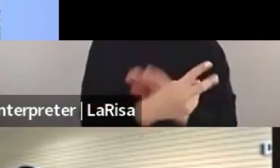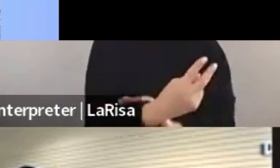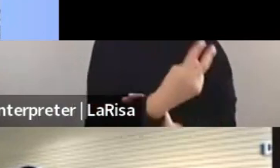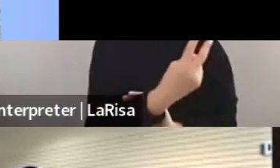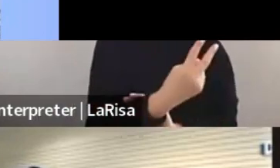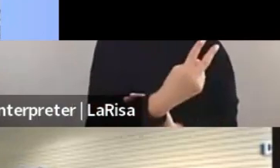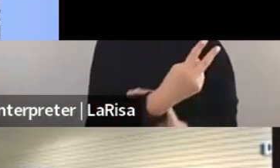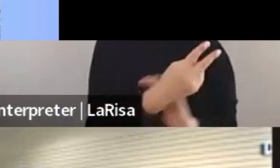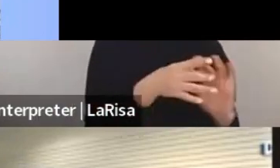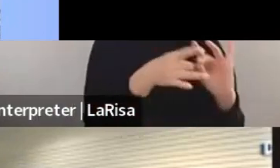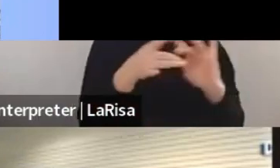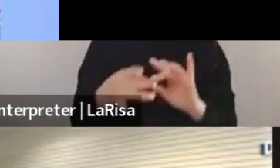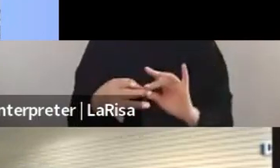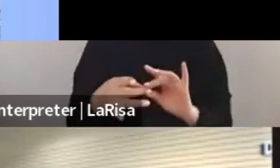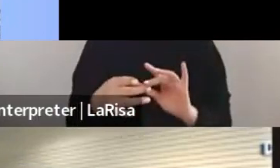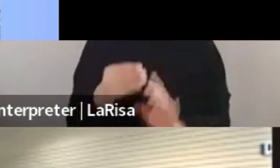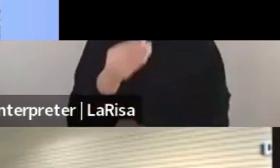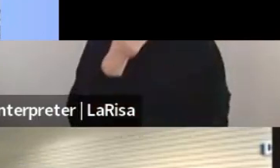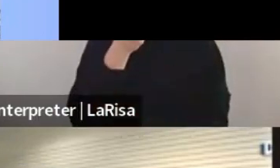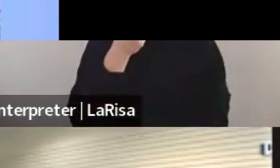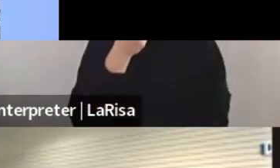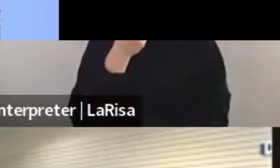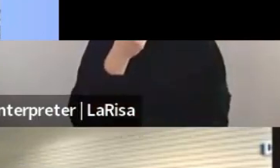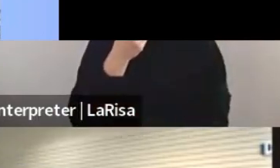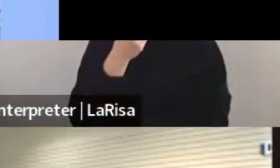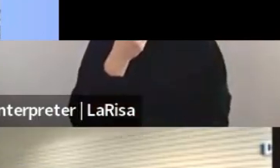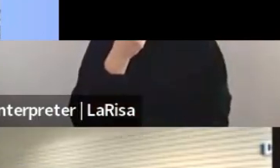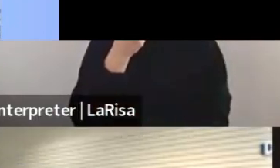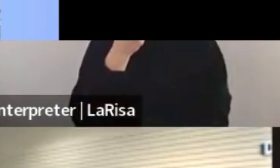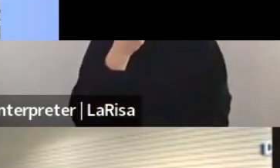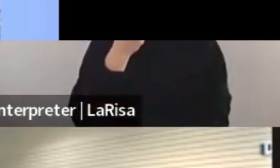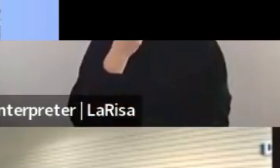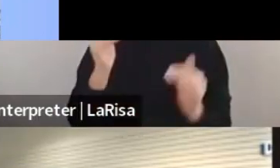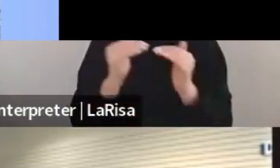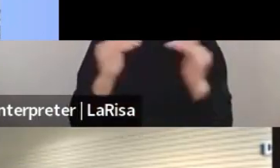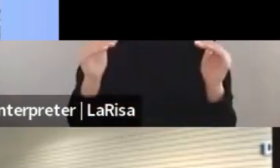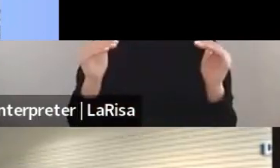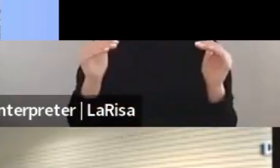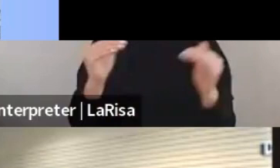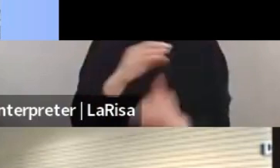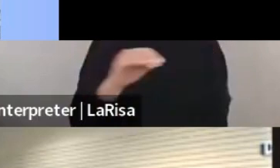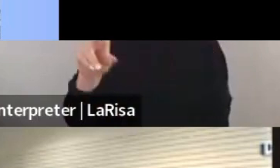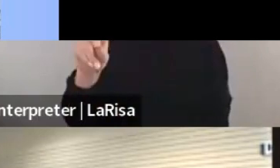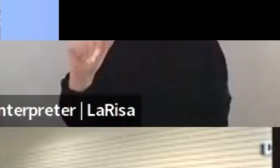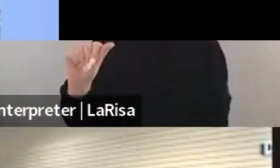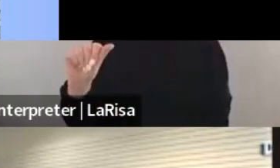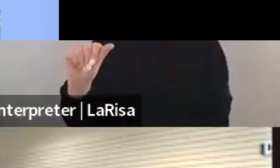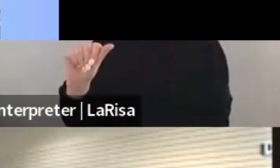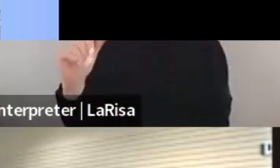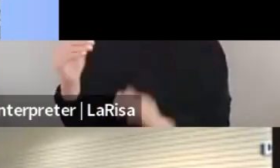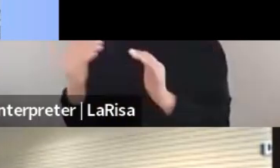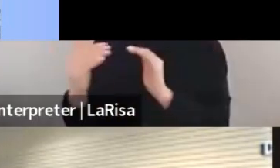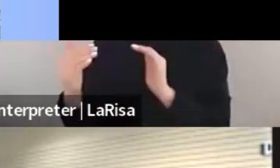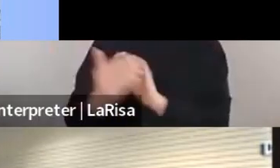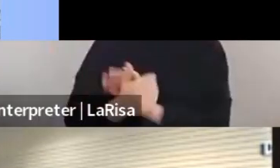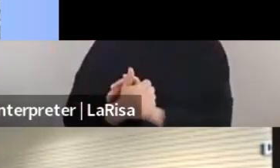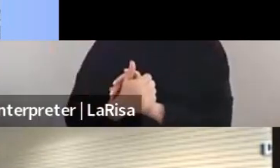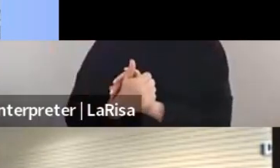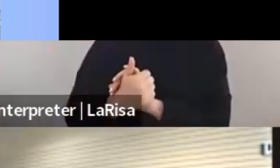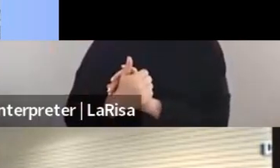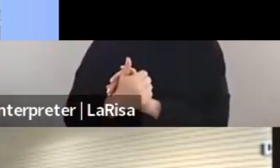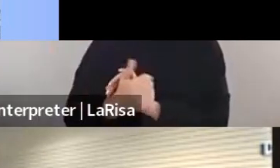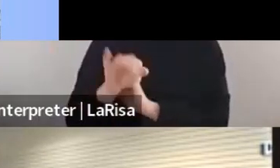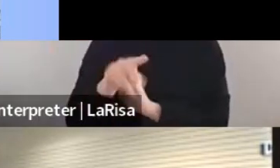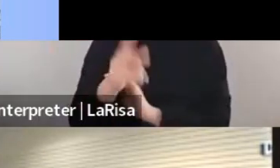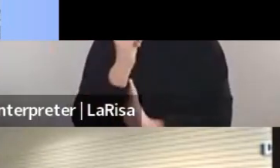series on the intersection of food justice and disability justice. If you were along for the ride